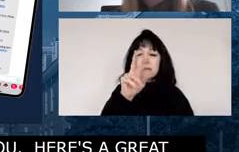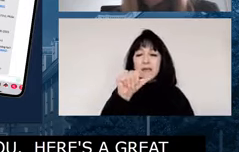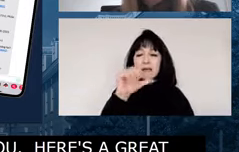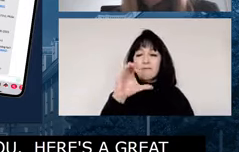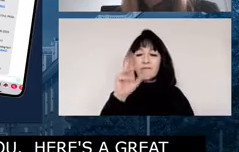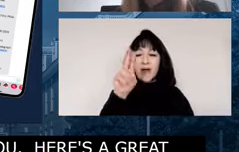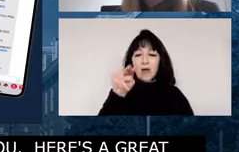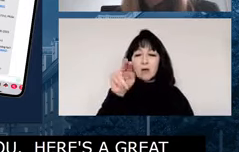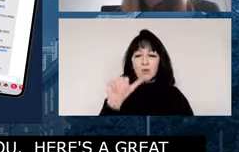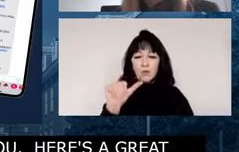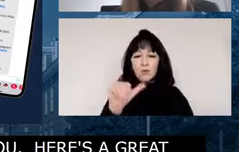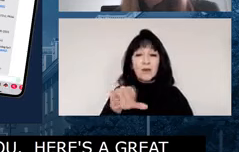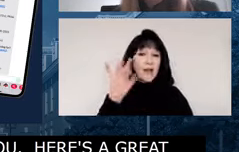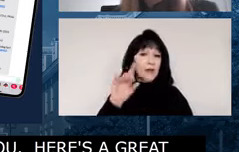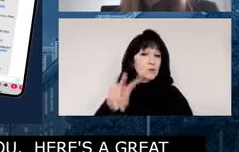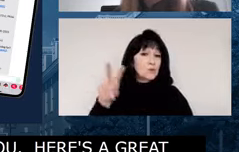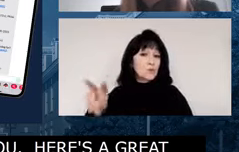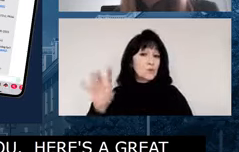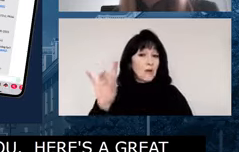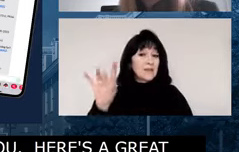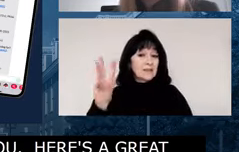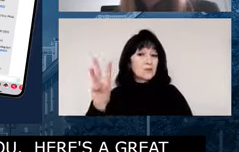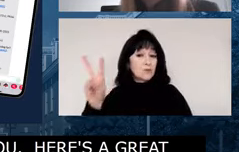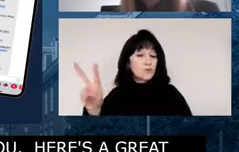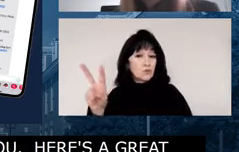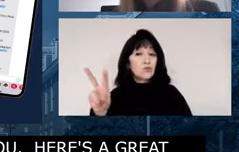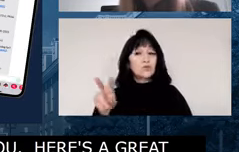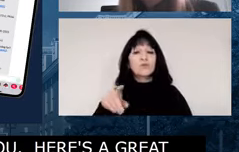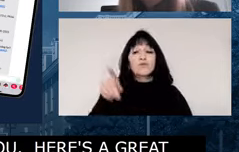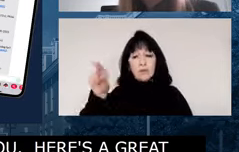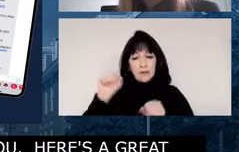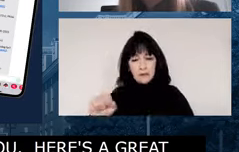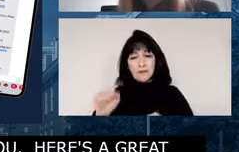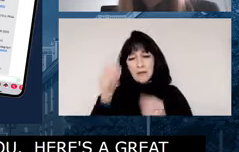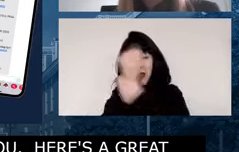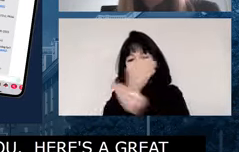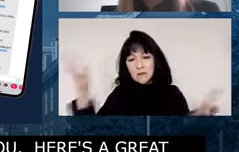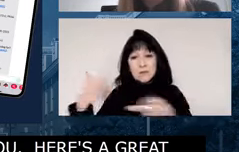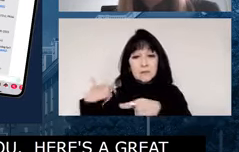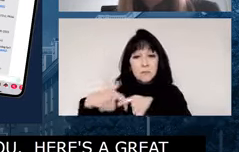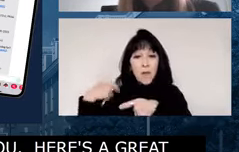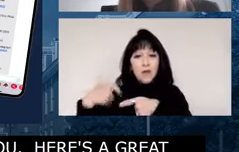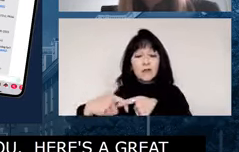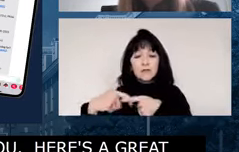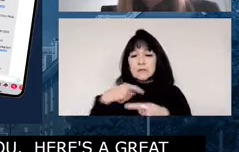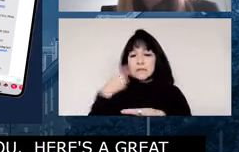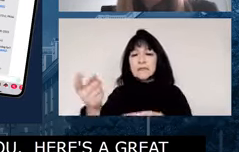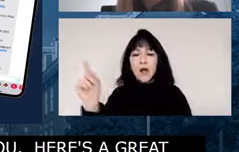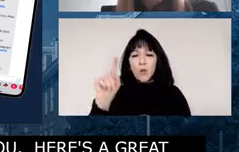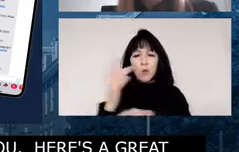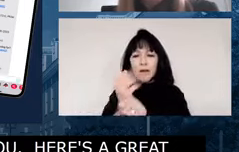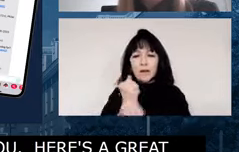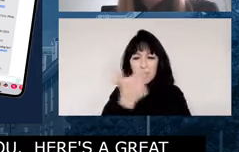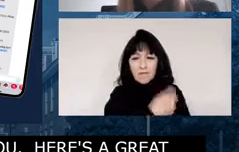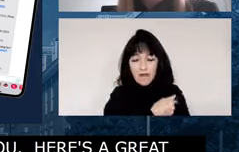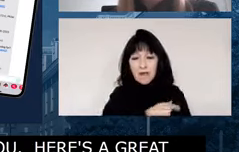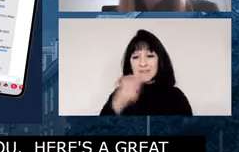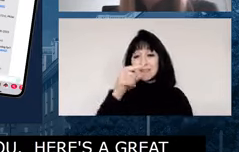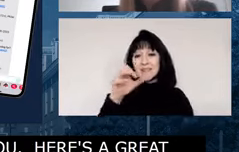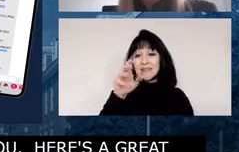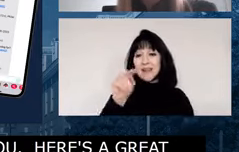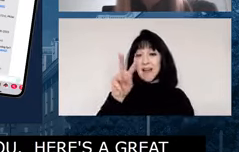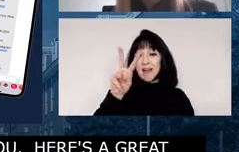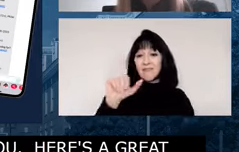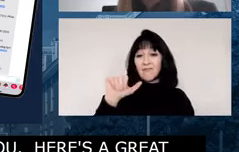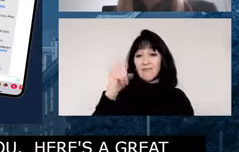in just minutes. The best thing you can do to protect your children from the virus is to get them vaccinated,